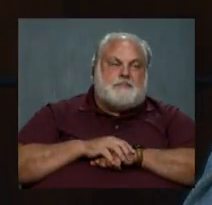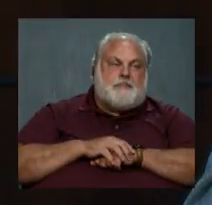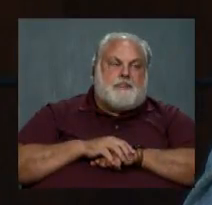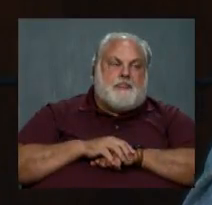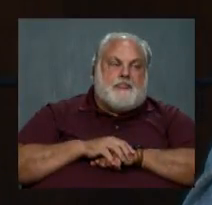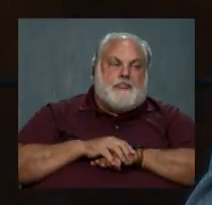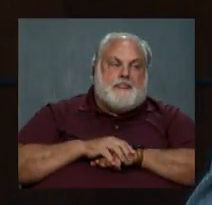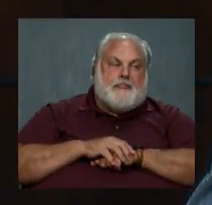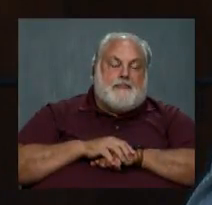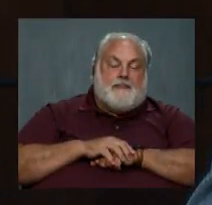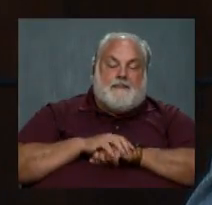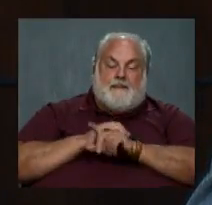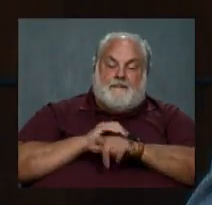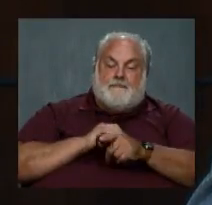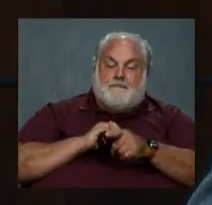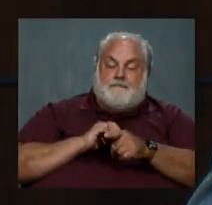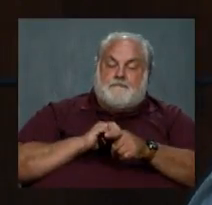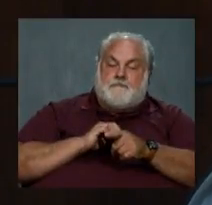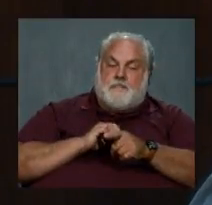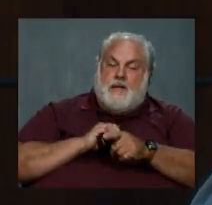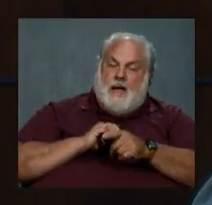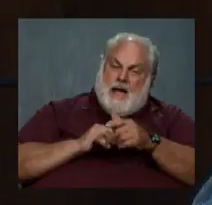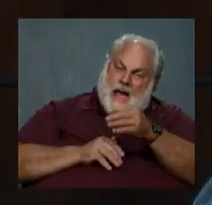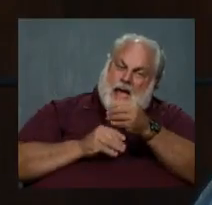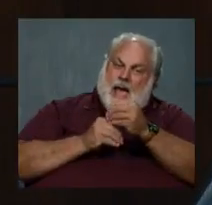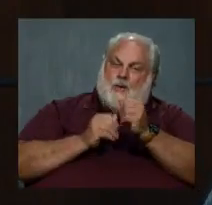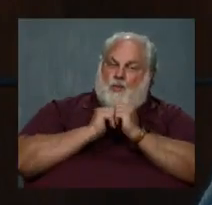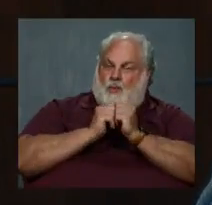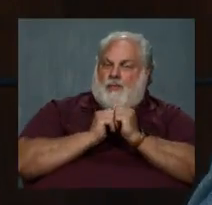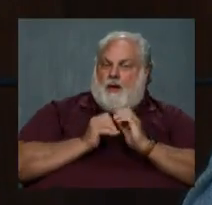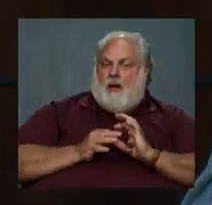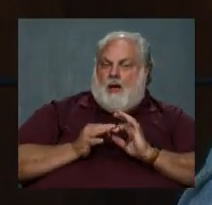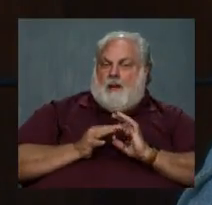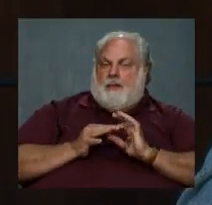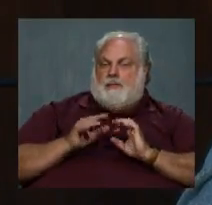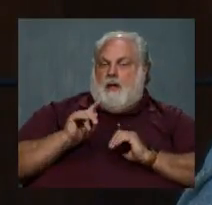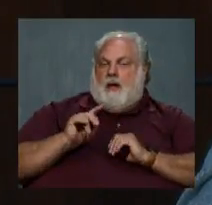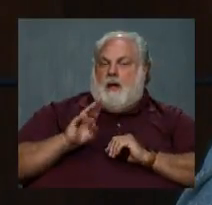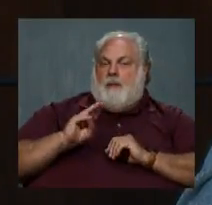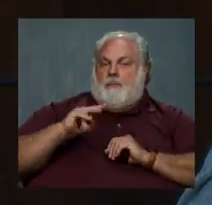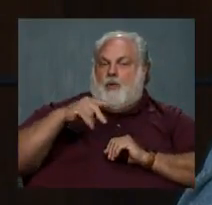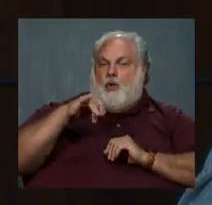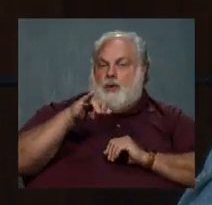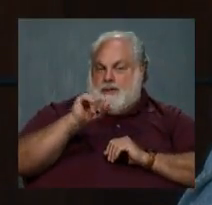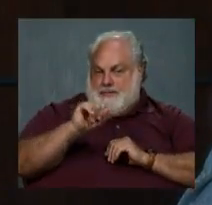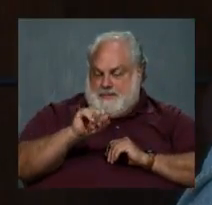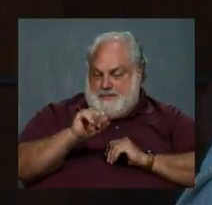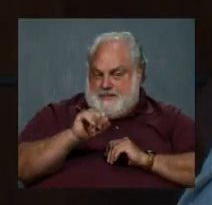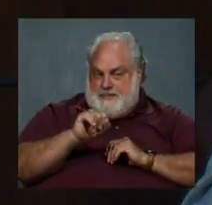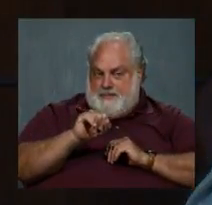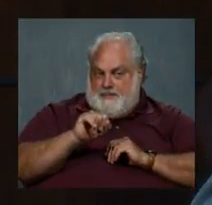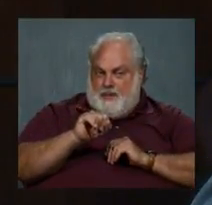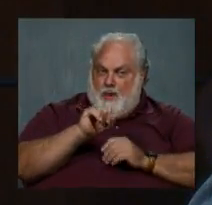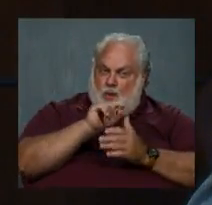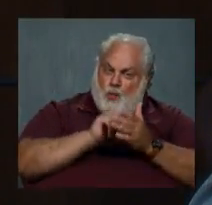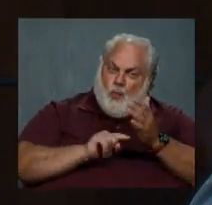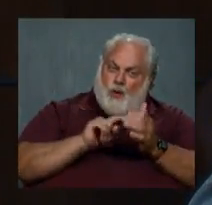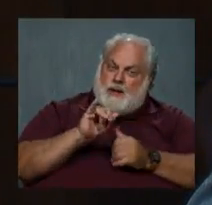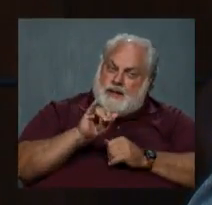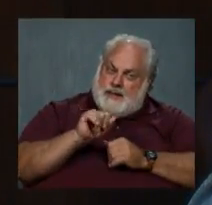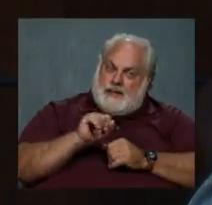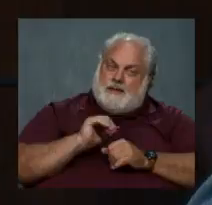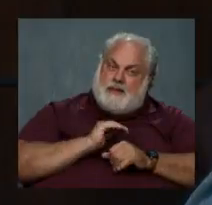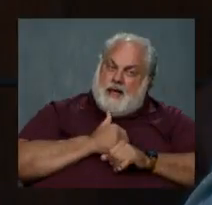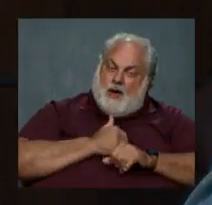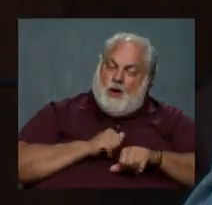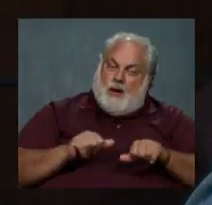Campuris's question, under the best estimates of your experts, what is our